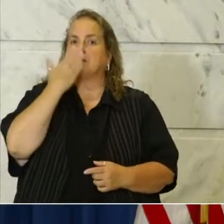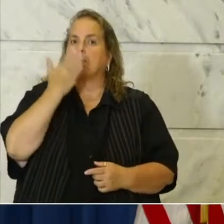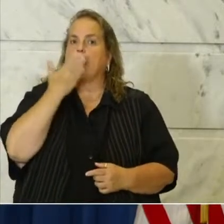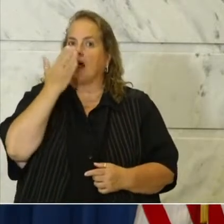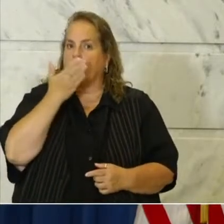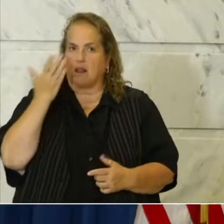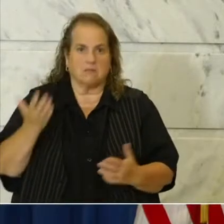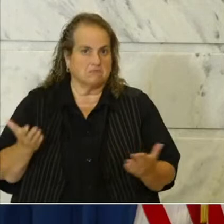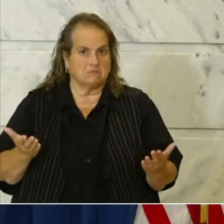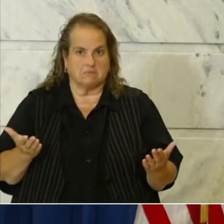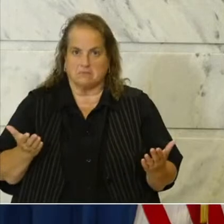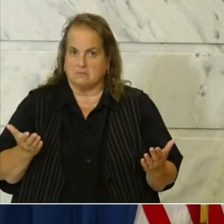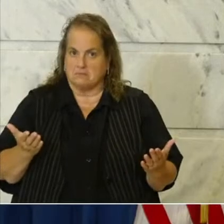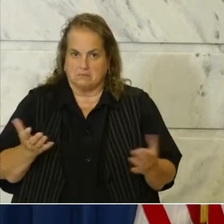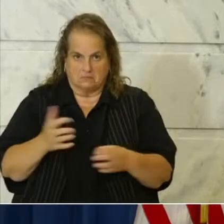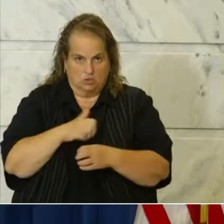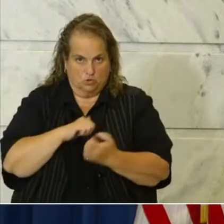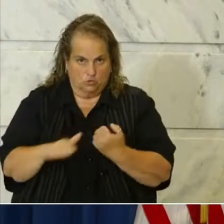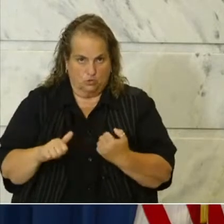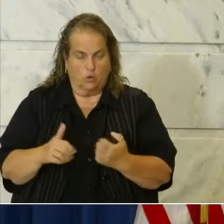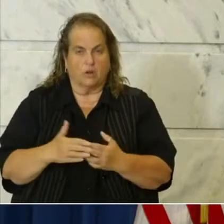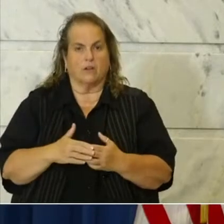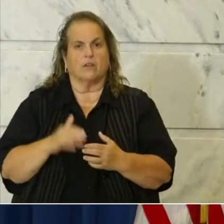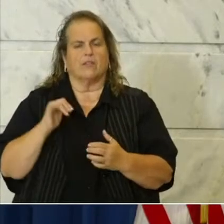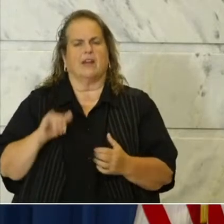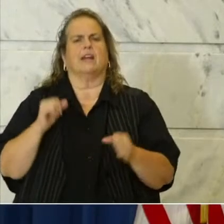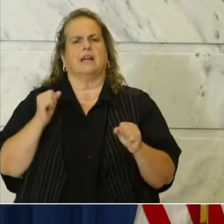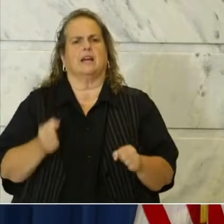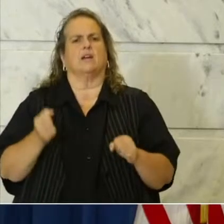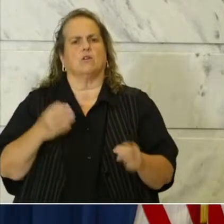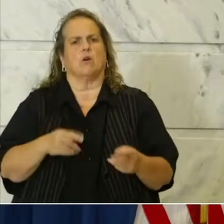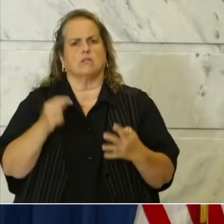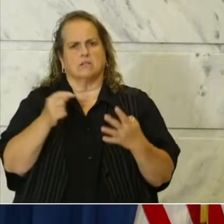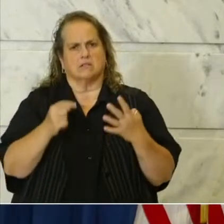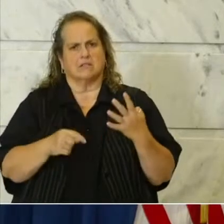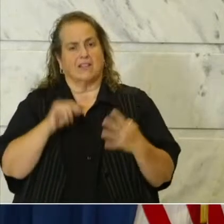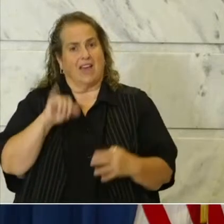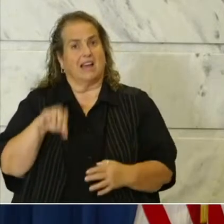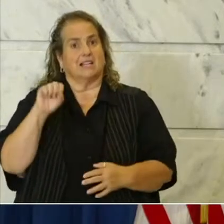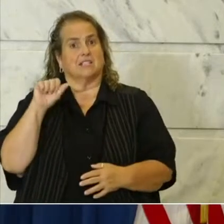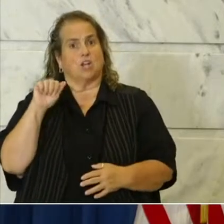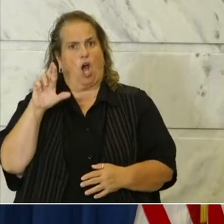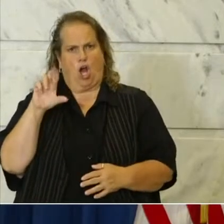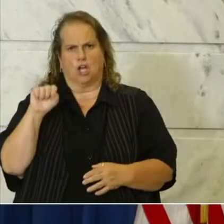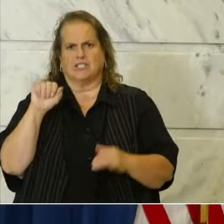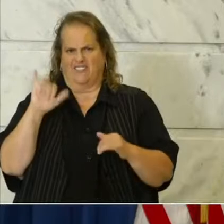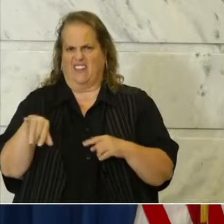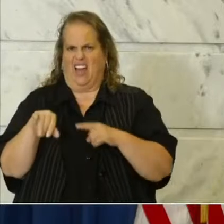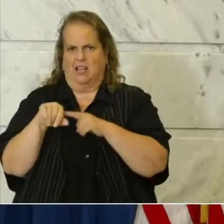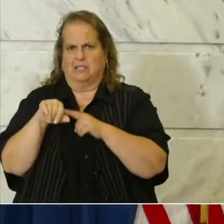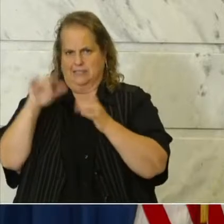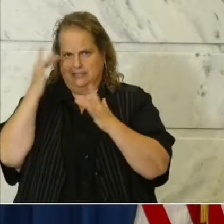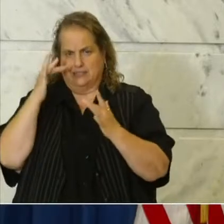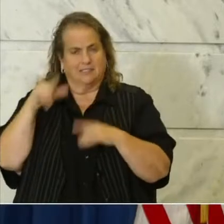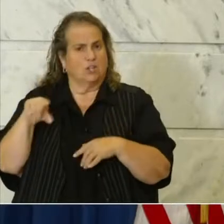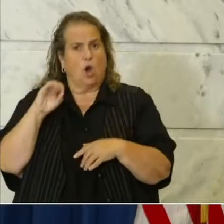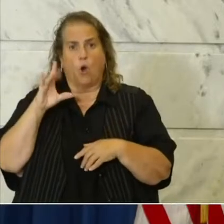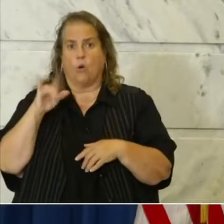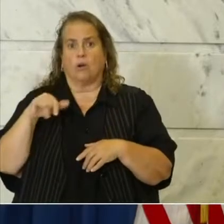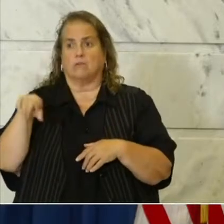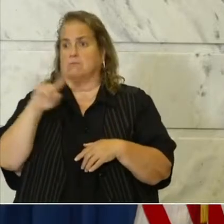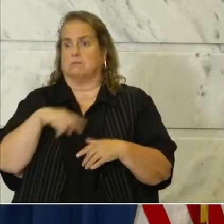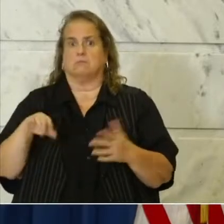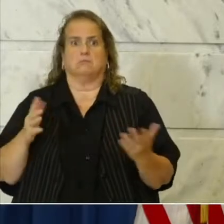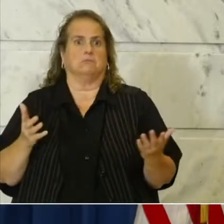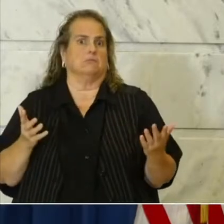neurologic problem, so it's clearly involving the nervous system. And this disease has only been around for 6 months. So those other conditions